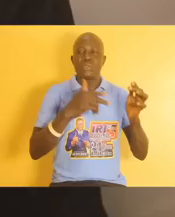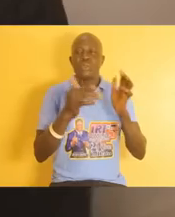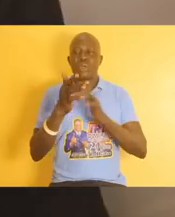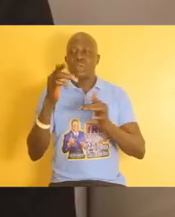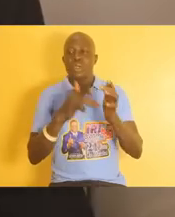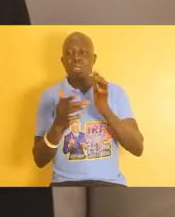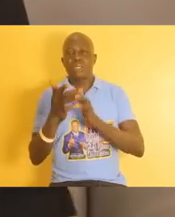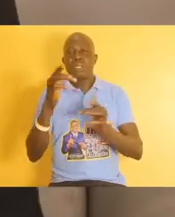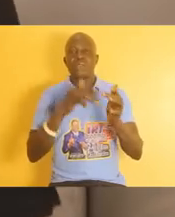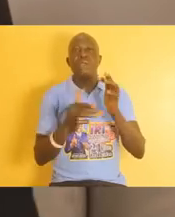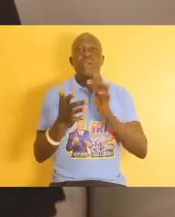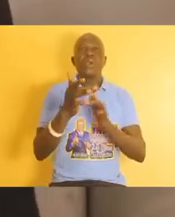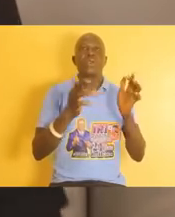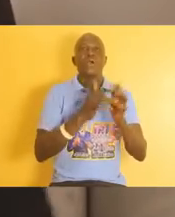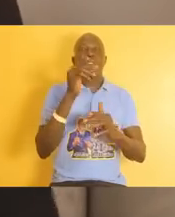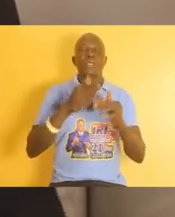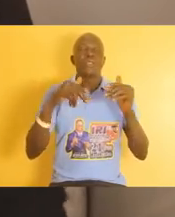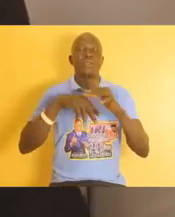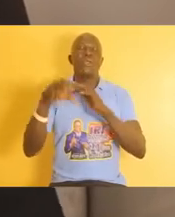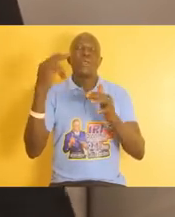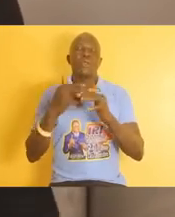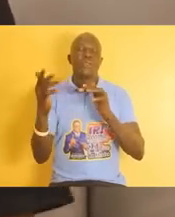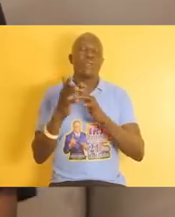fire balance. Oh yeah.